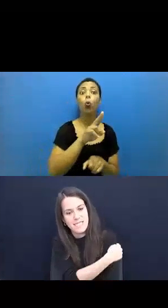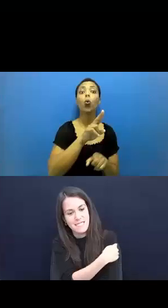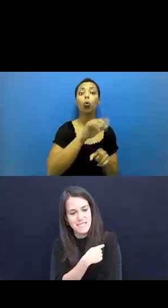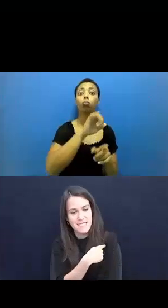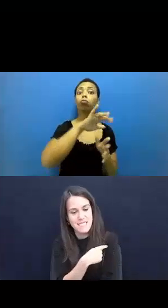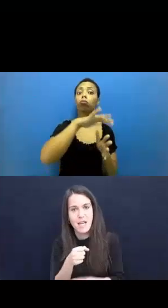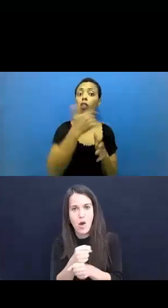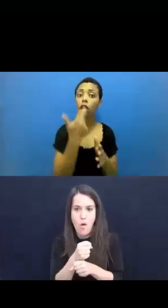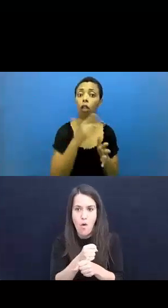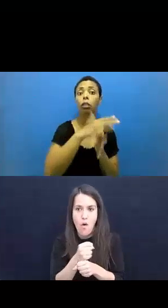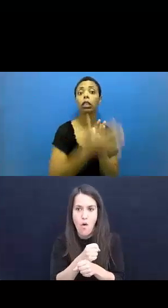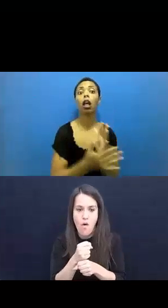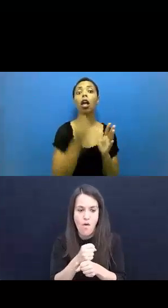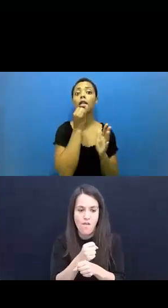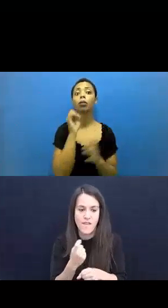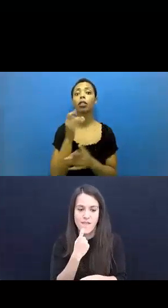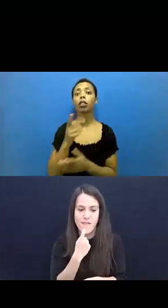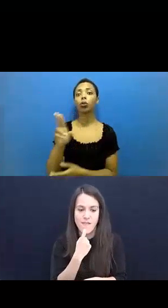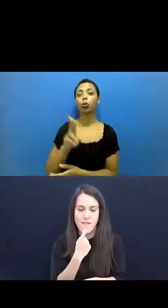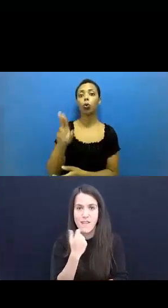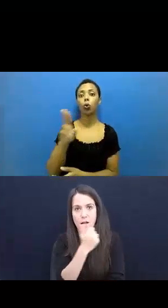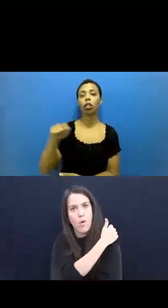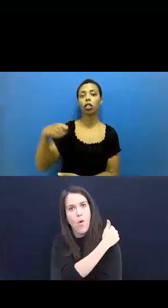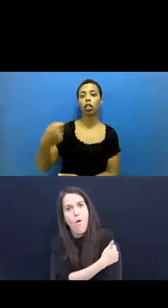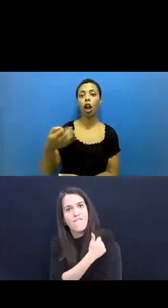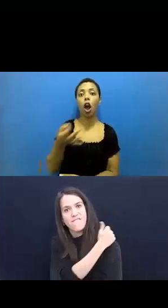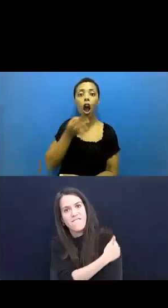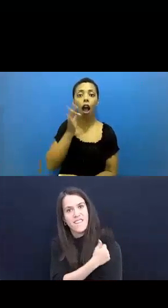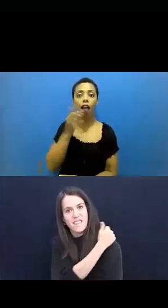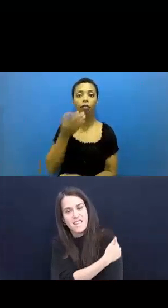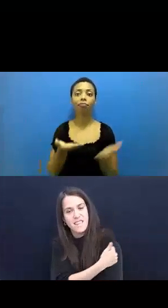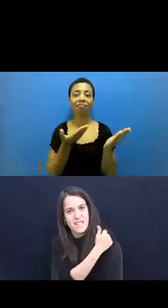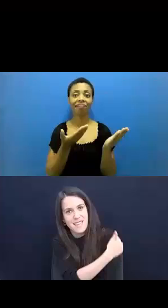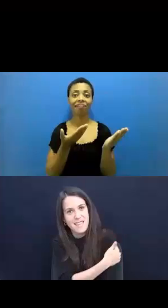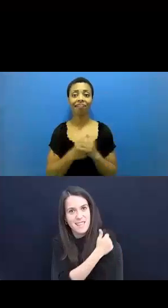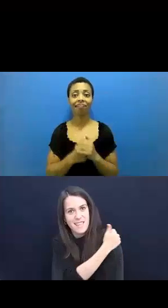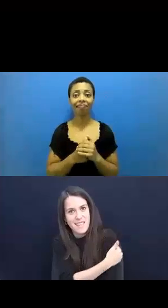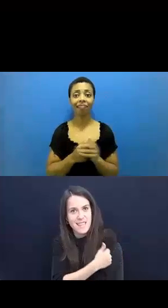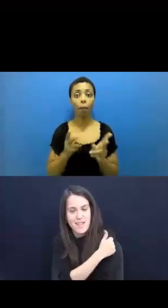coffee. I have adapted that to perhaps a shoulder, and that is coffee.